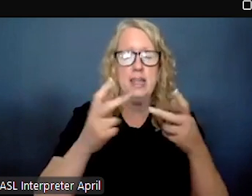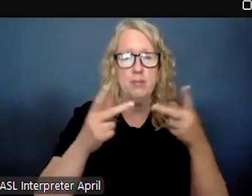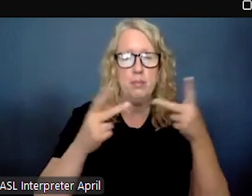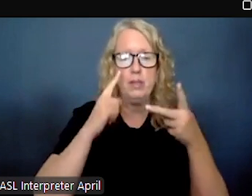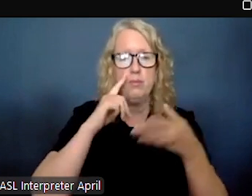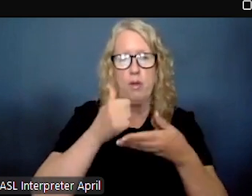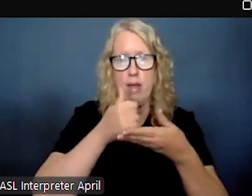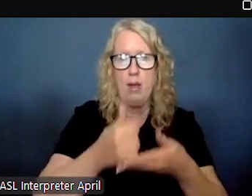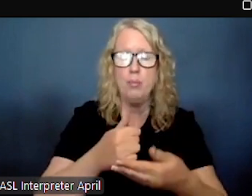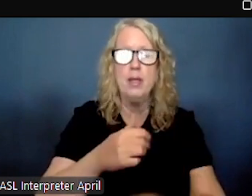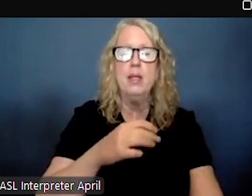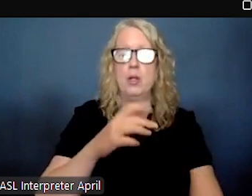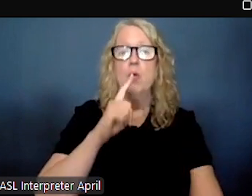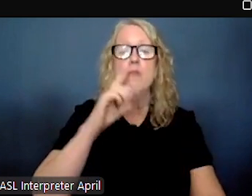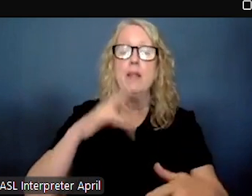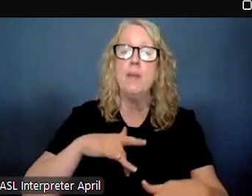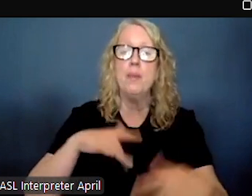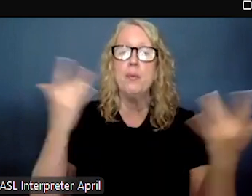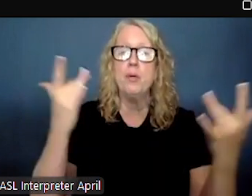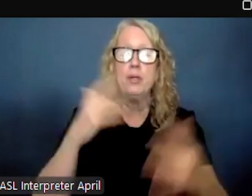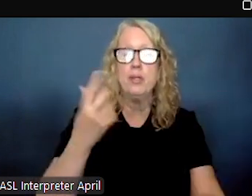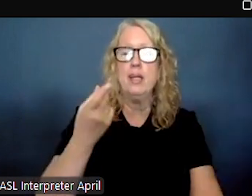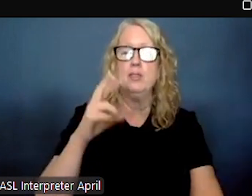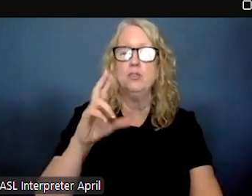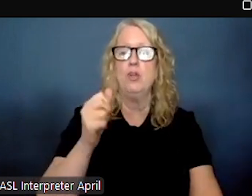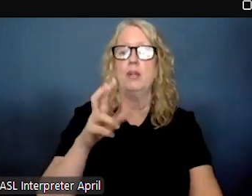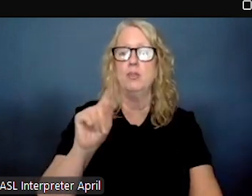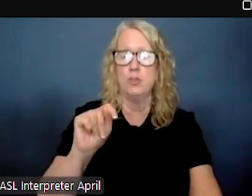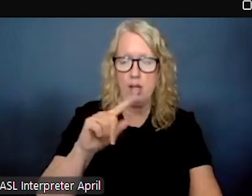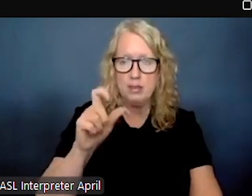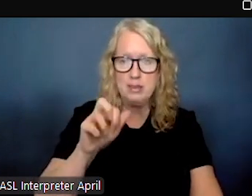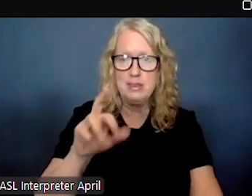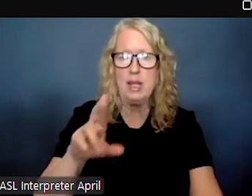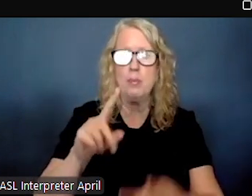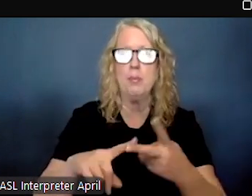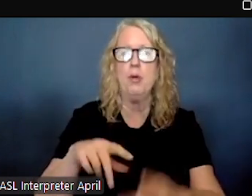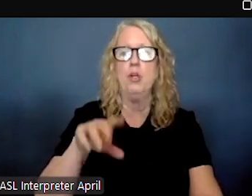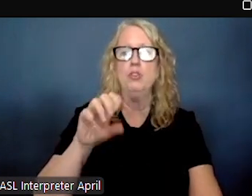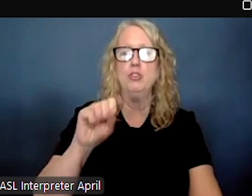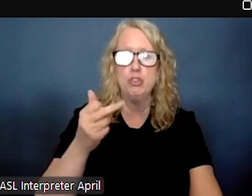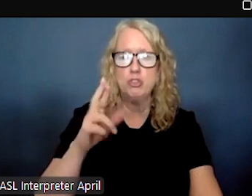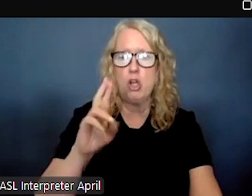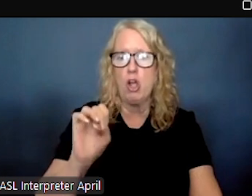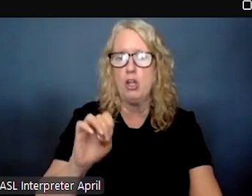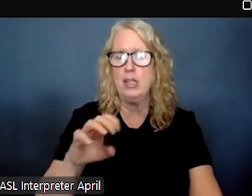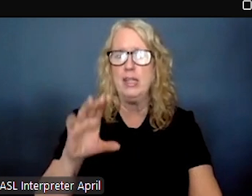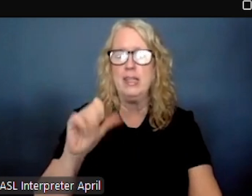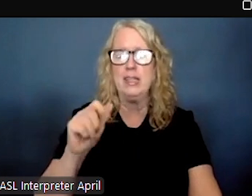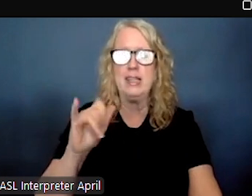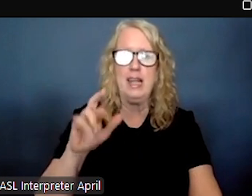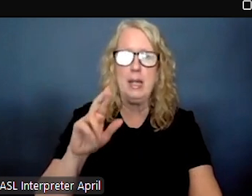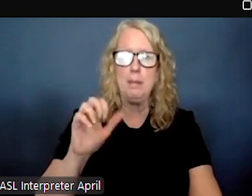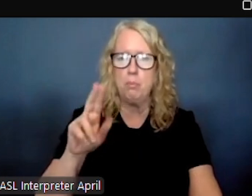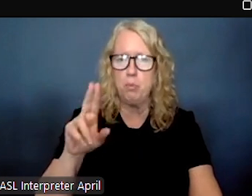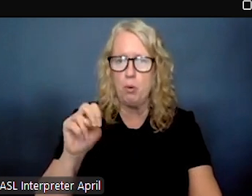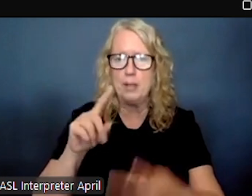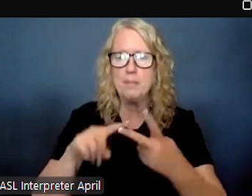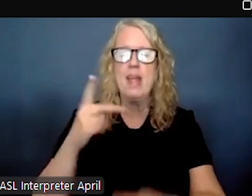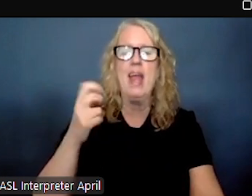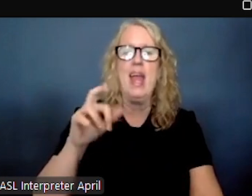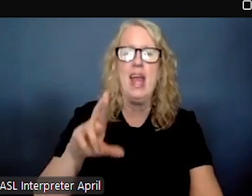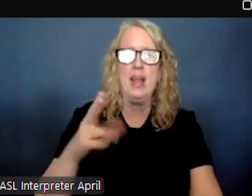Help. Really thrilled that we'll have Dr. Scott Zeller, Charlotte Claiborne, as well as